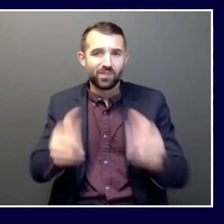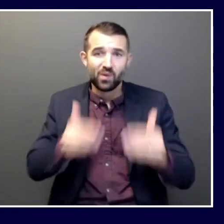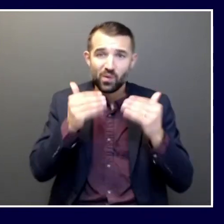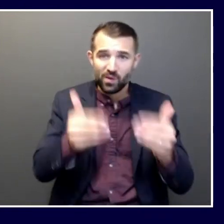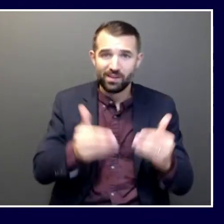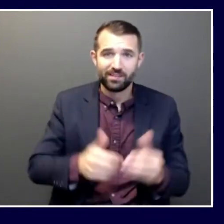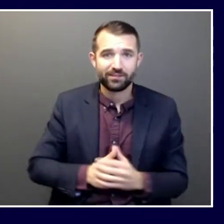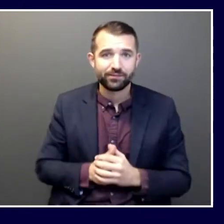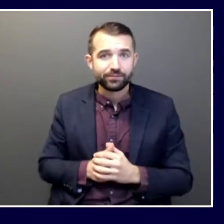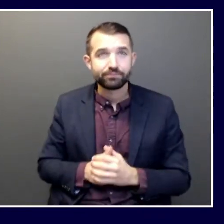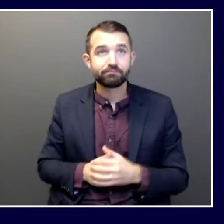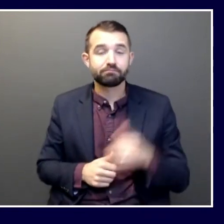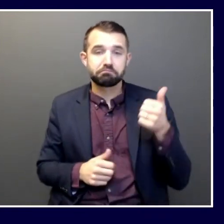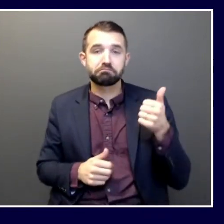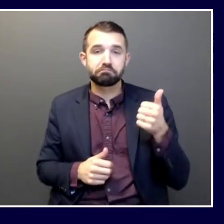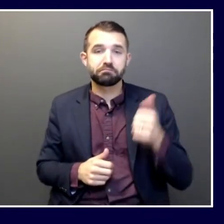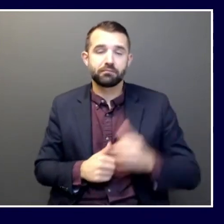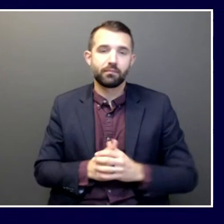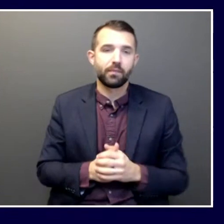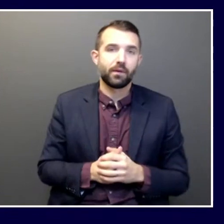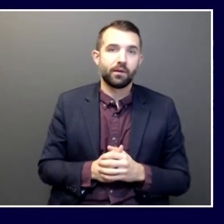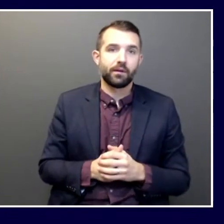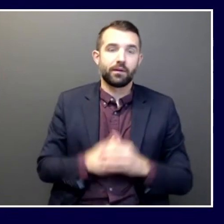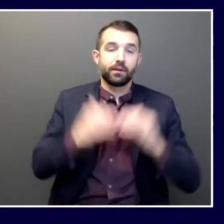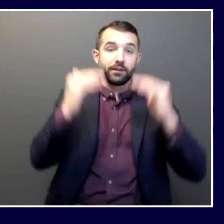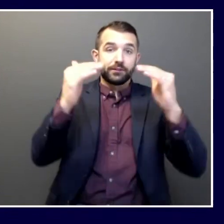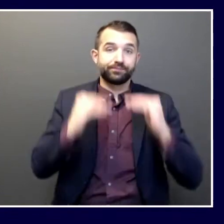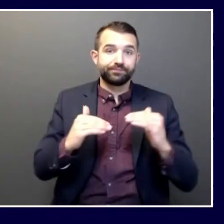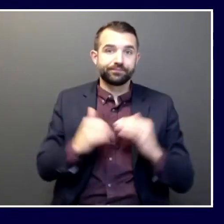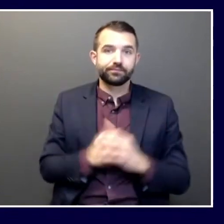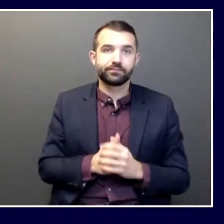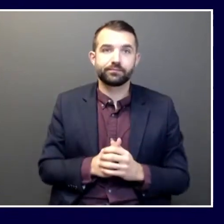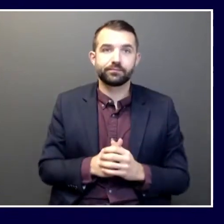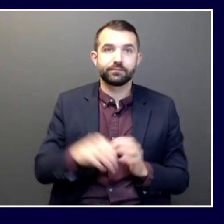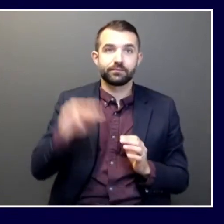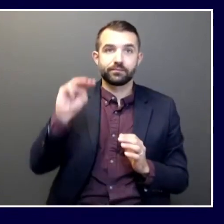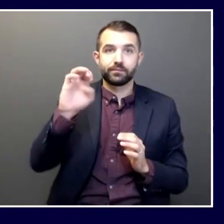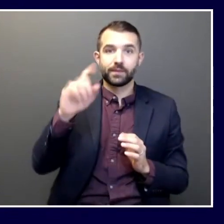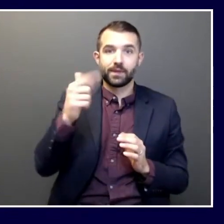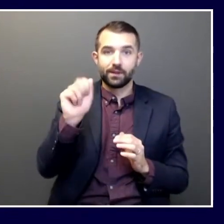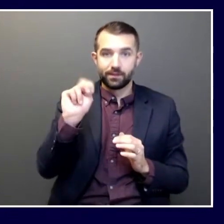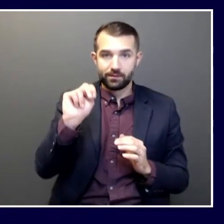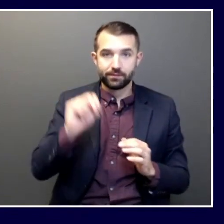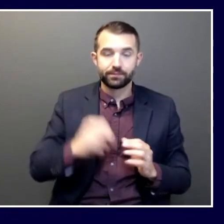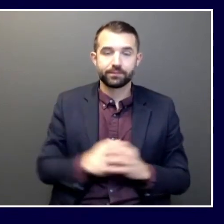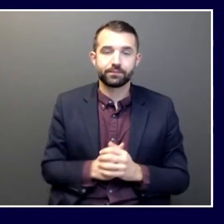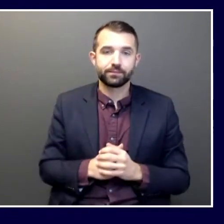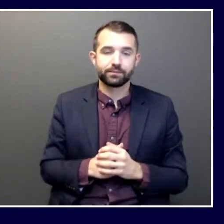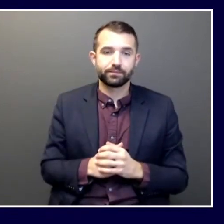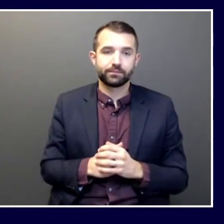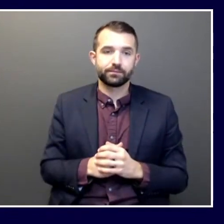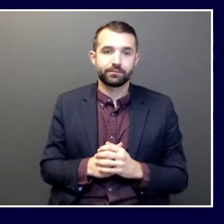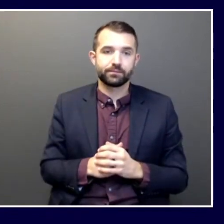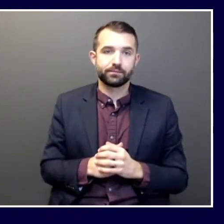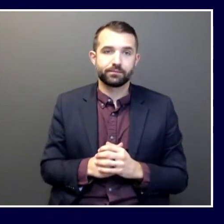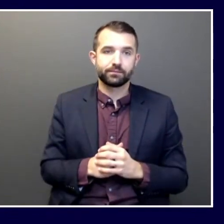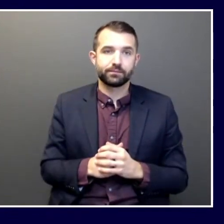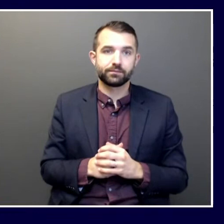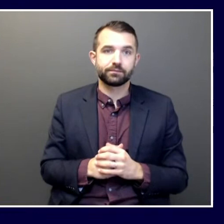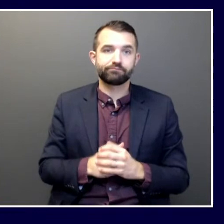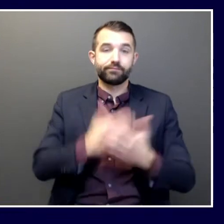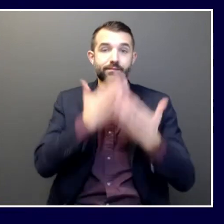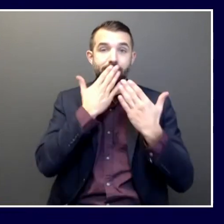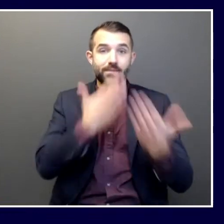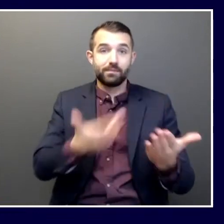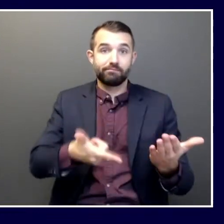so much. Thank you. Thanks, Patrick. Let me go over to Megan at WMTW next. Thanks for taking my question.